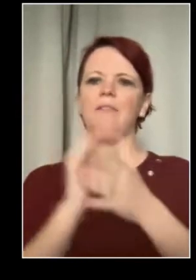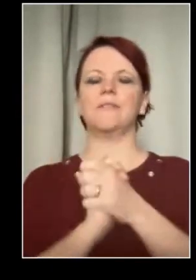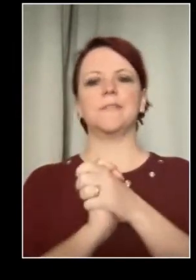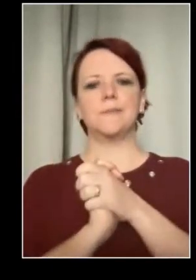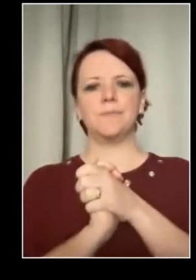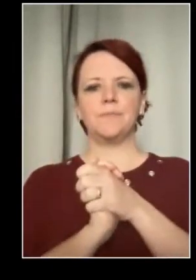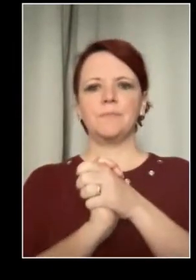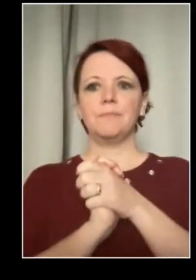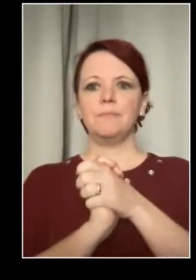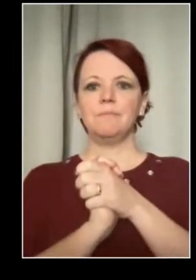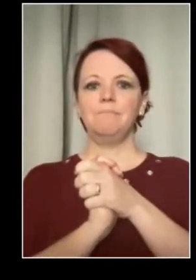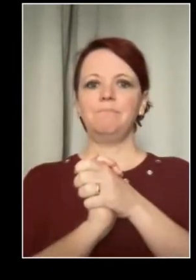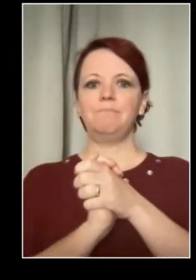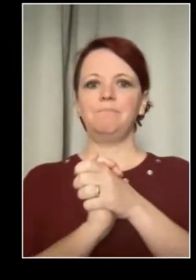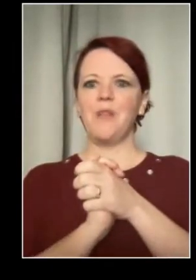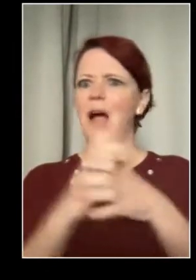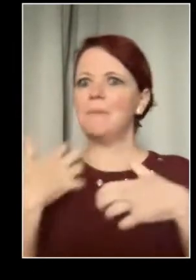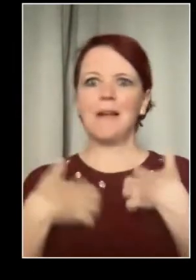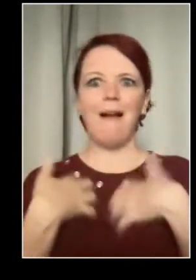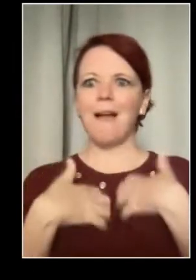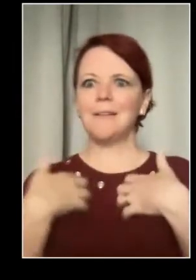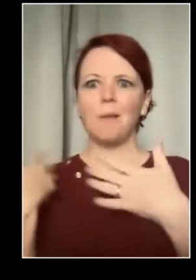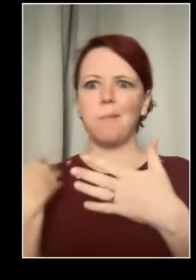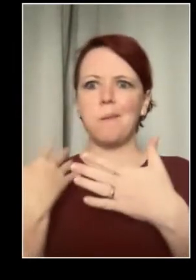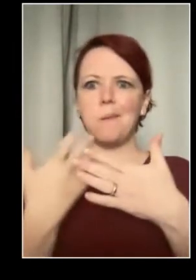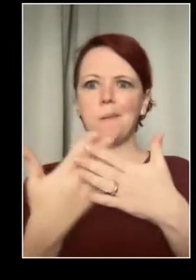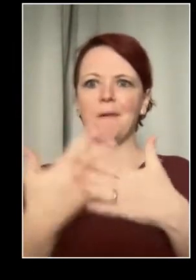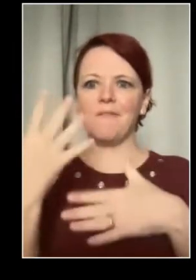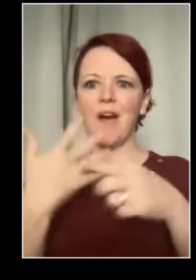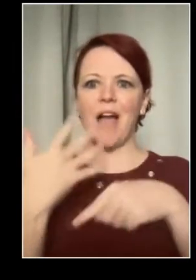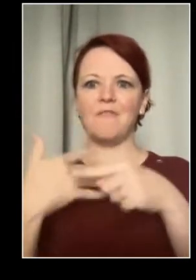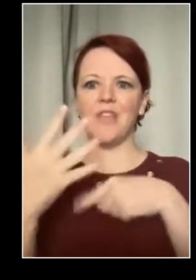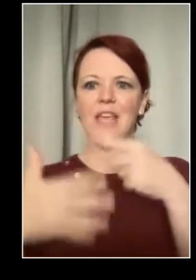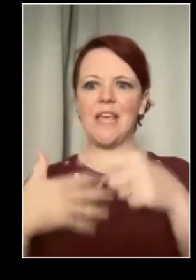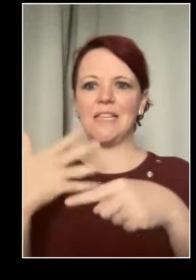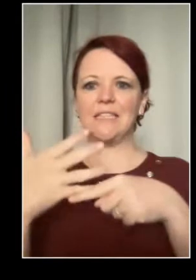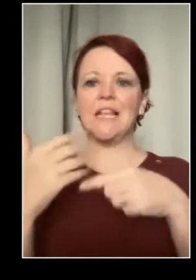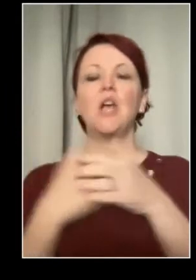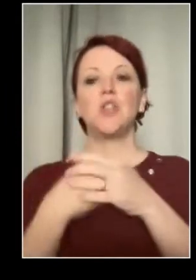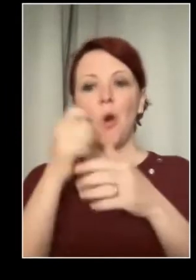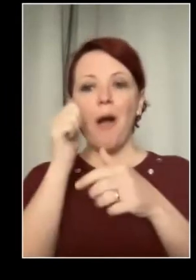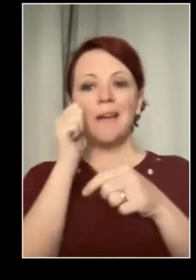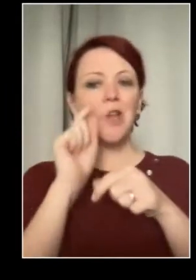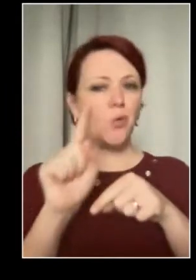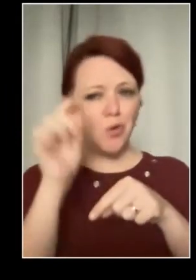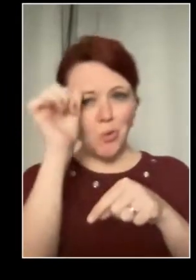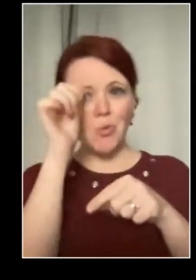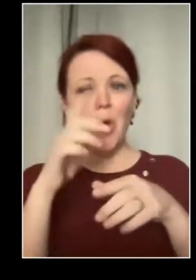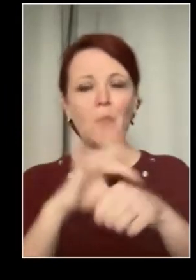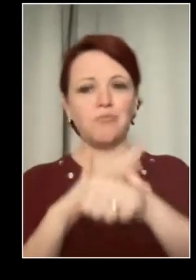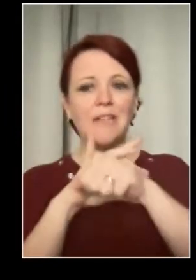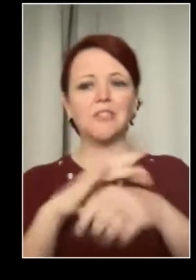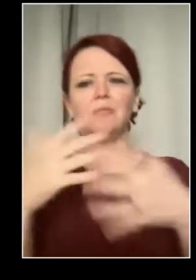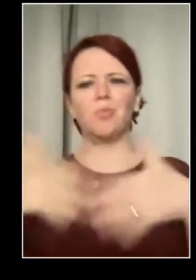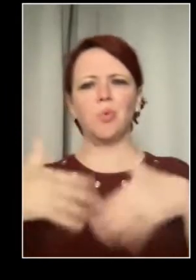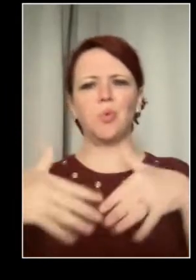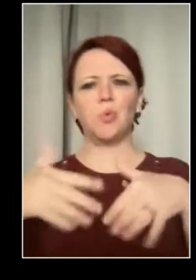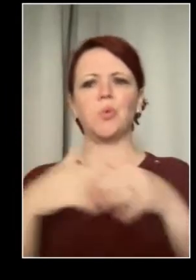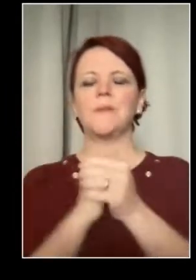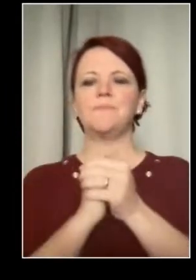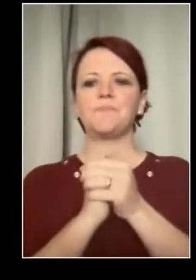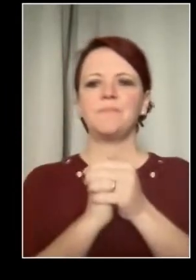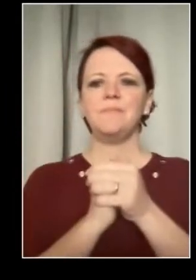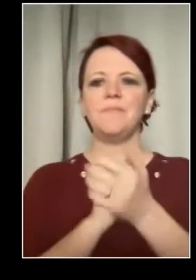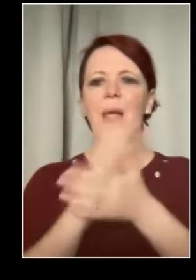paths, including hosting these awards today. So I know that you know apprenticeships are amazing. They rocket launch careers. They give people of any